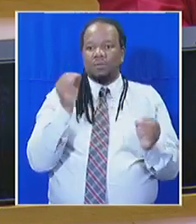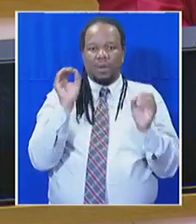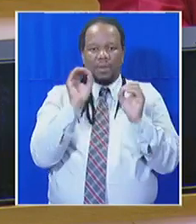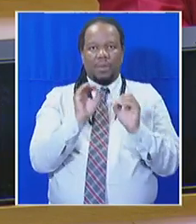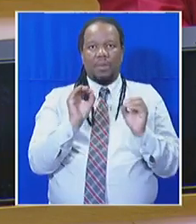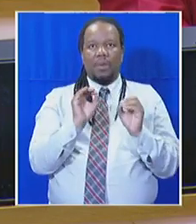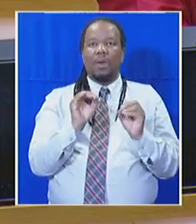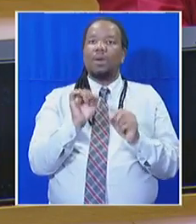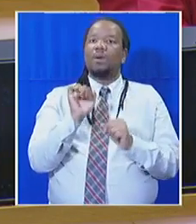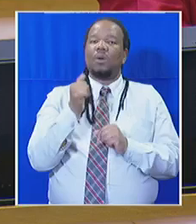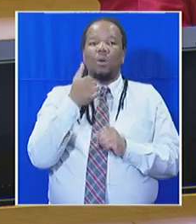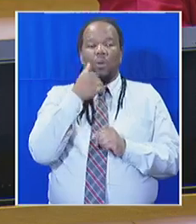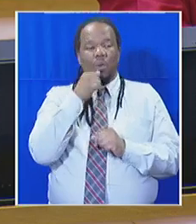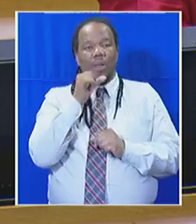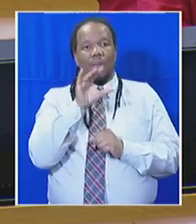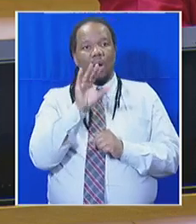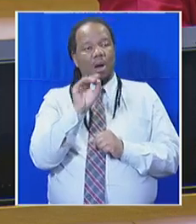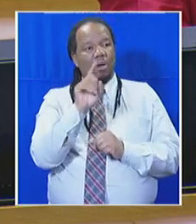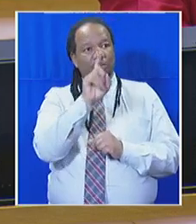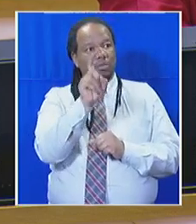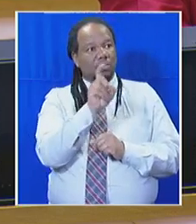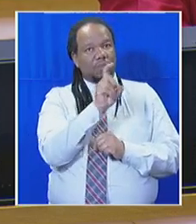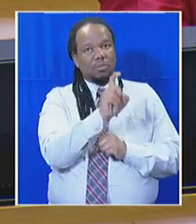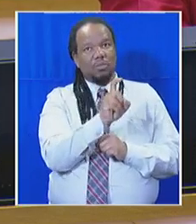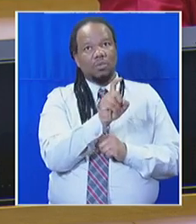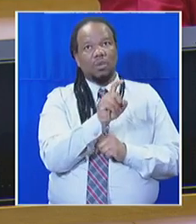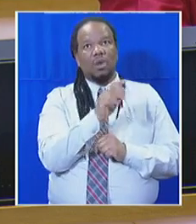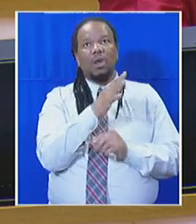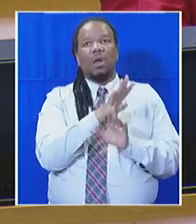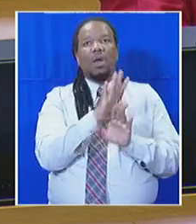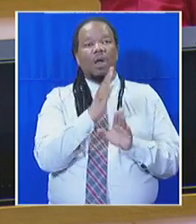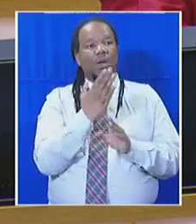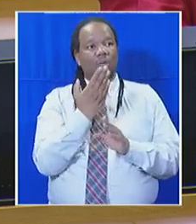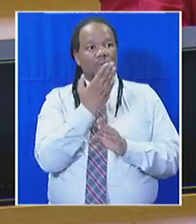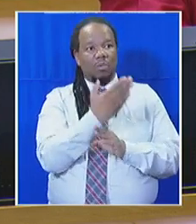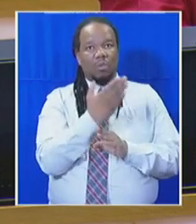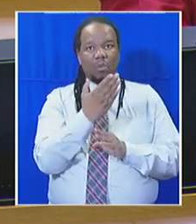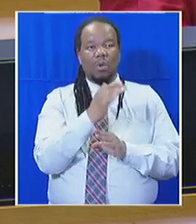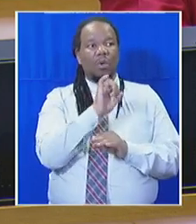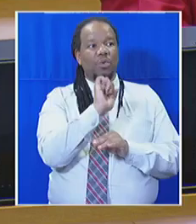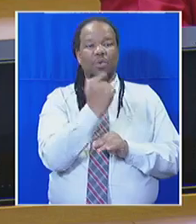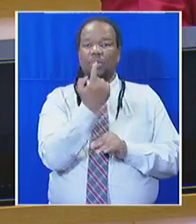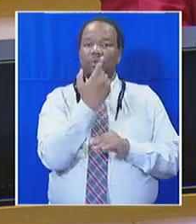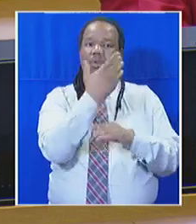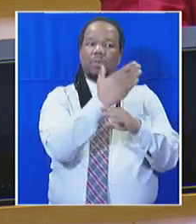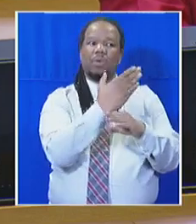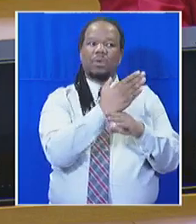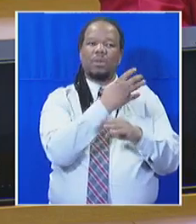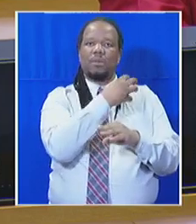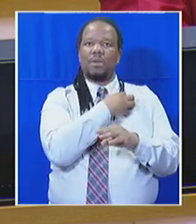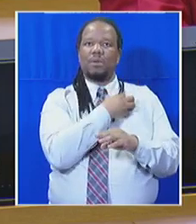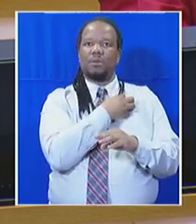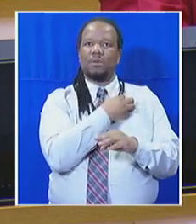response when we request you to recognize that and hit her hard, you are protecting her. There are checks